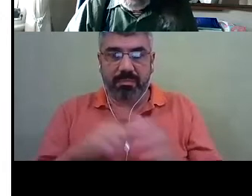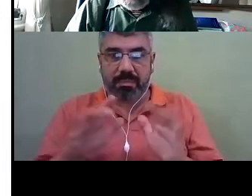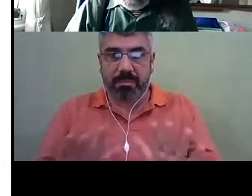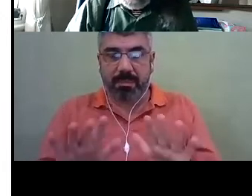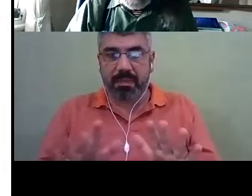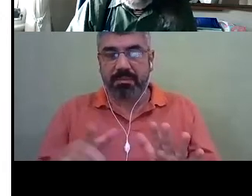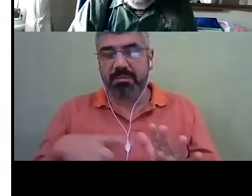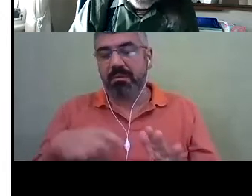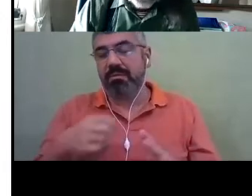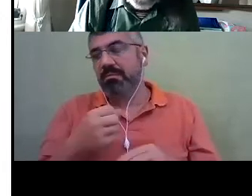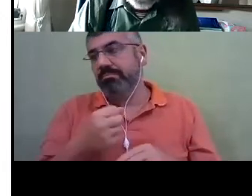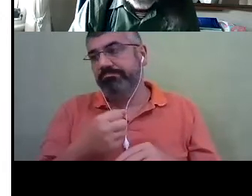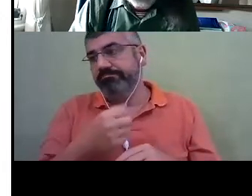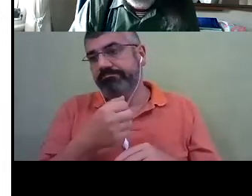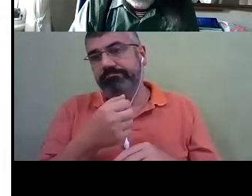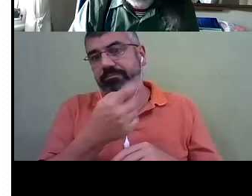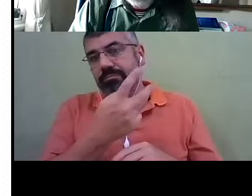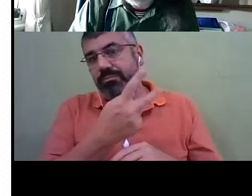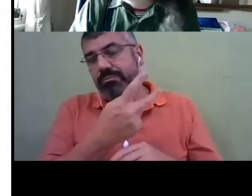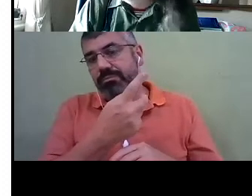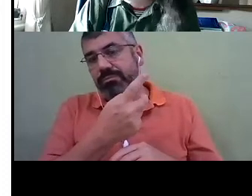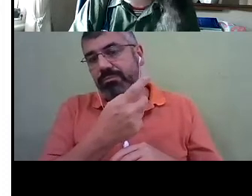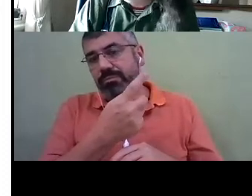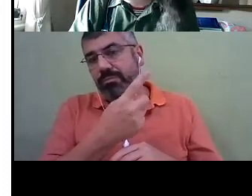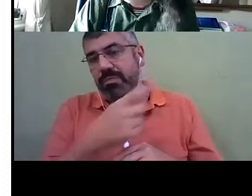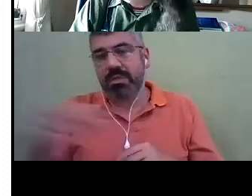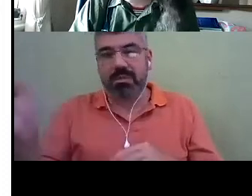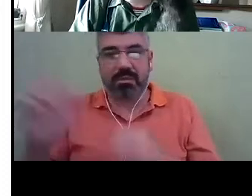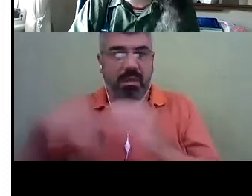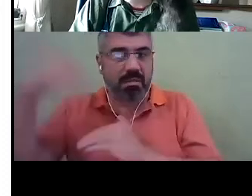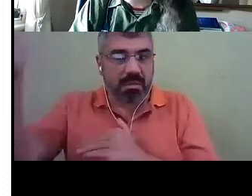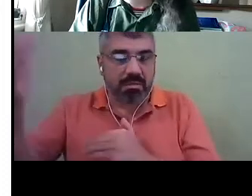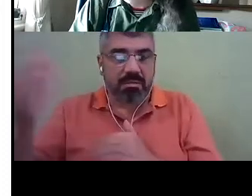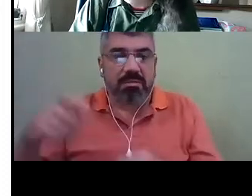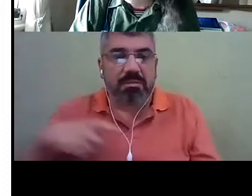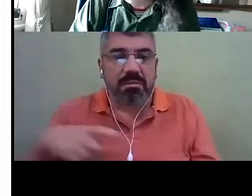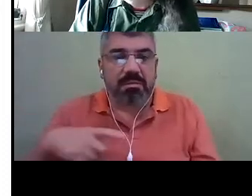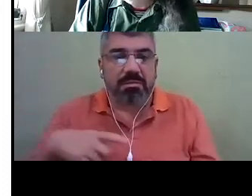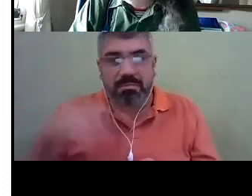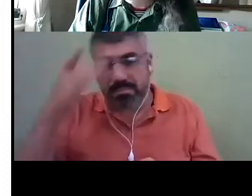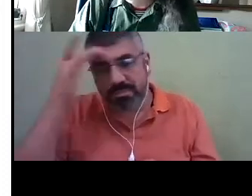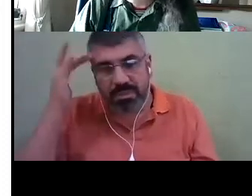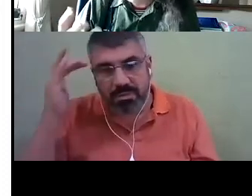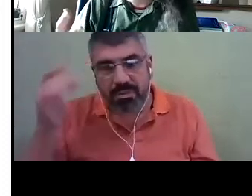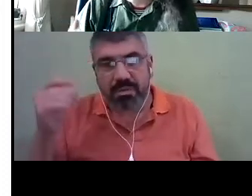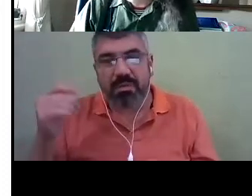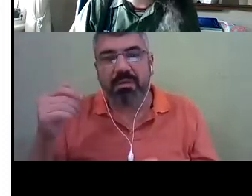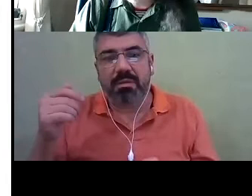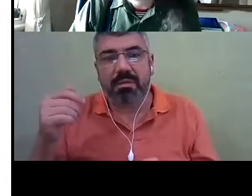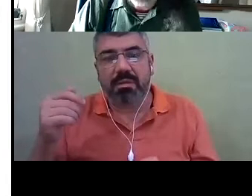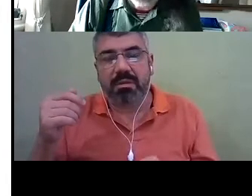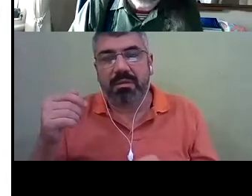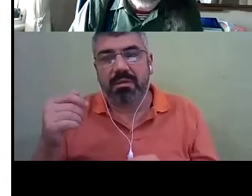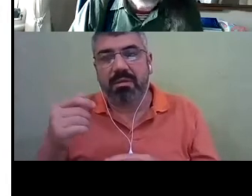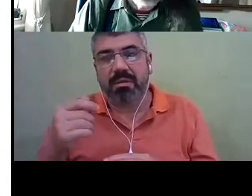how can you say that a diamond is more useful than a bicycle? You buy a